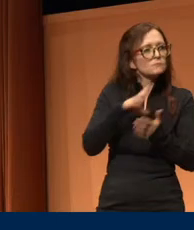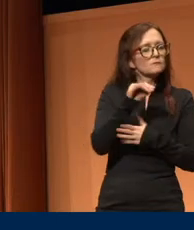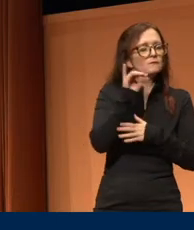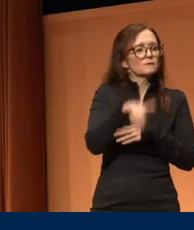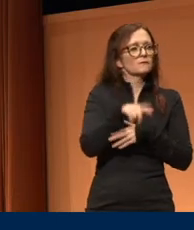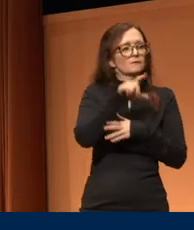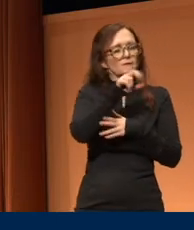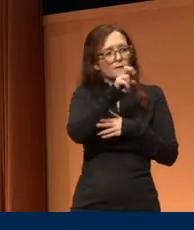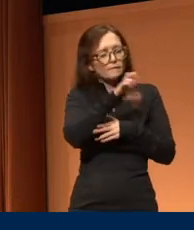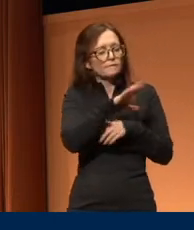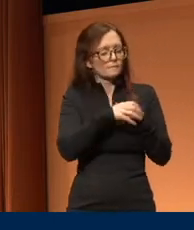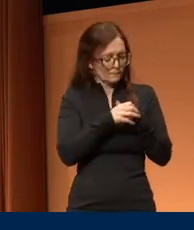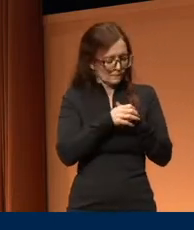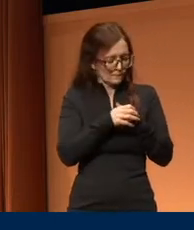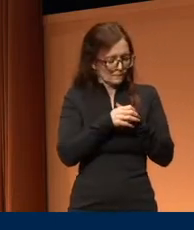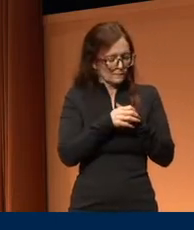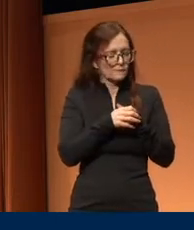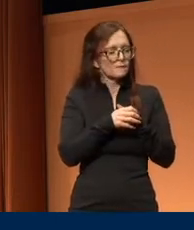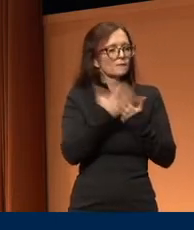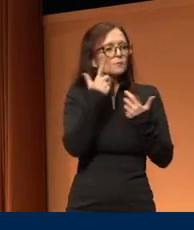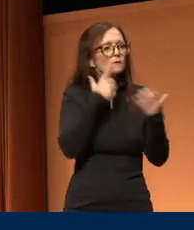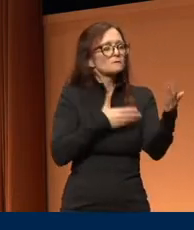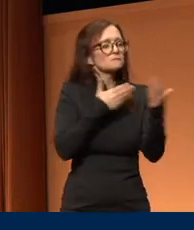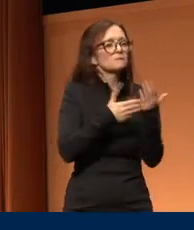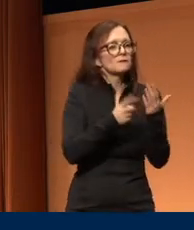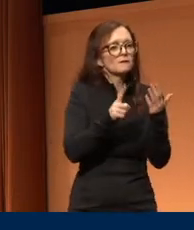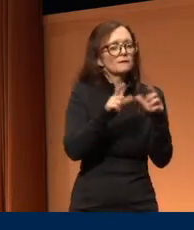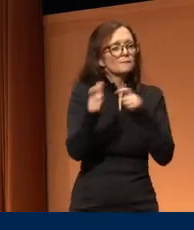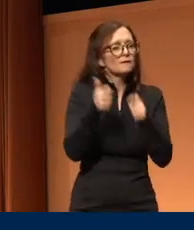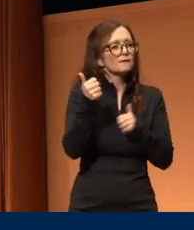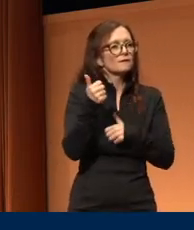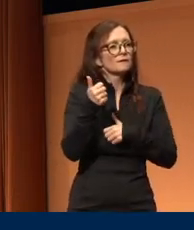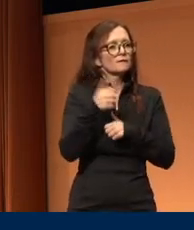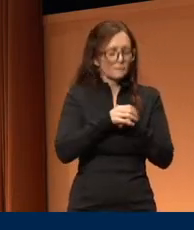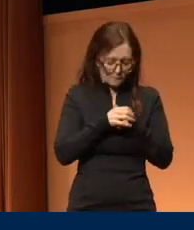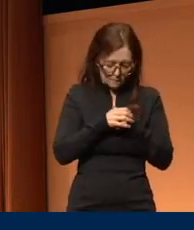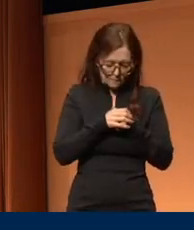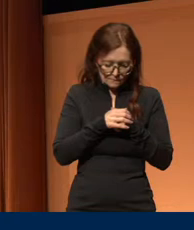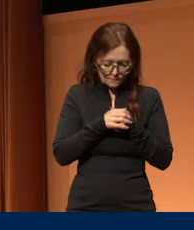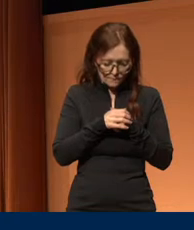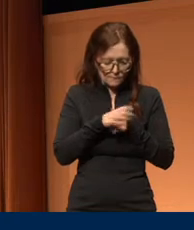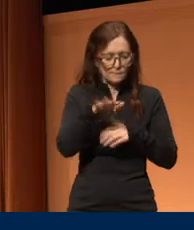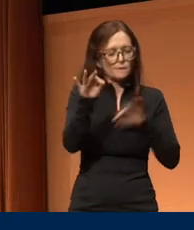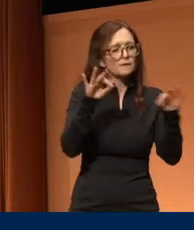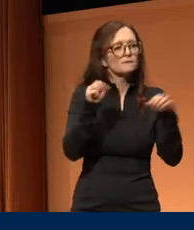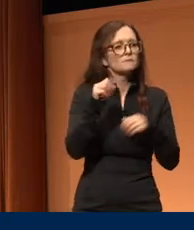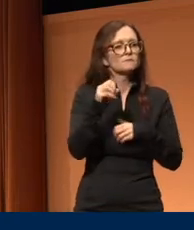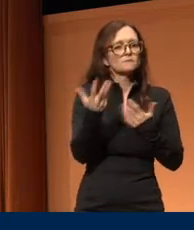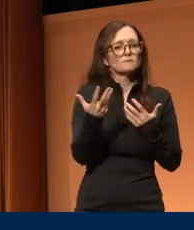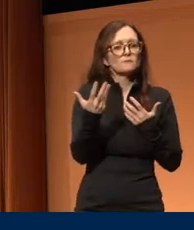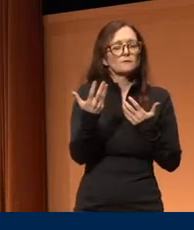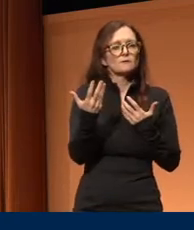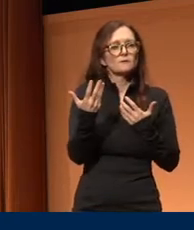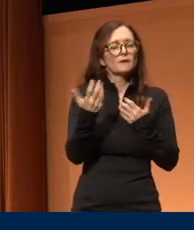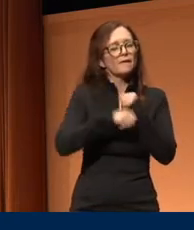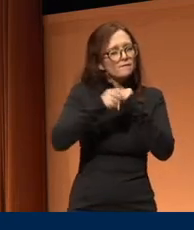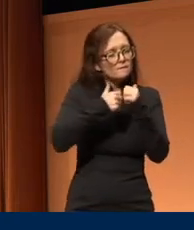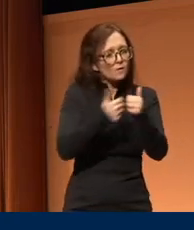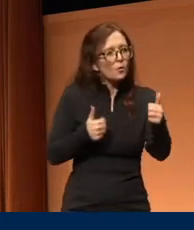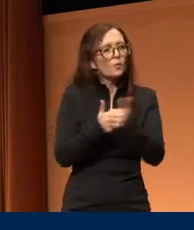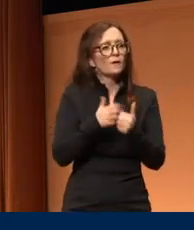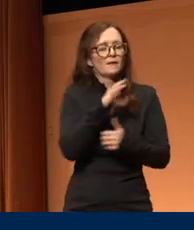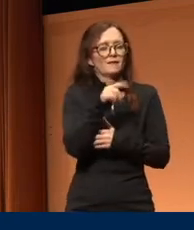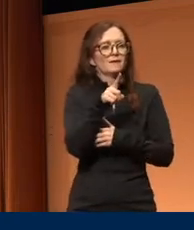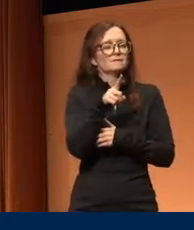allowed that, it would go against the spirit of the whole exercise, which was based on random selection and sought to avoid the factionalism